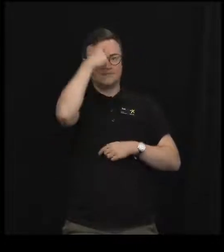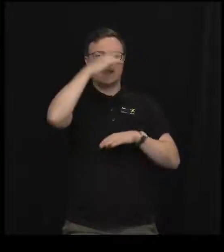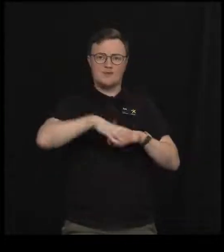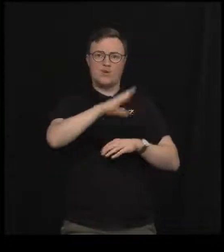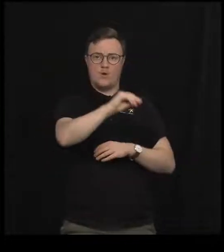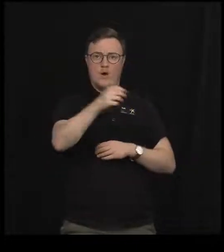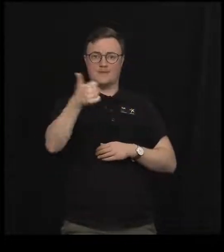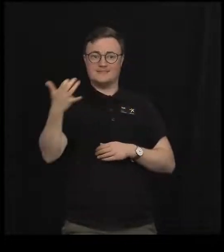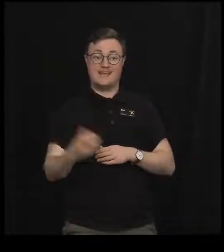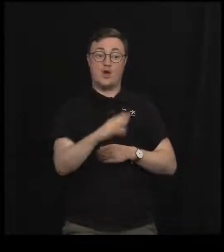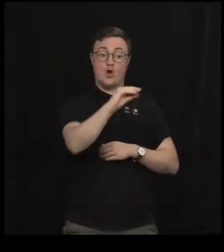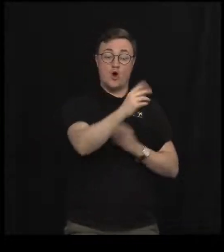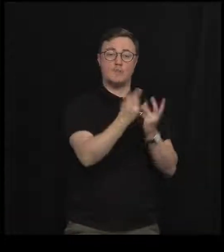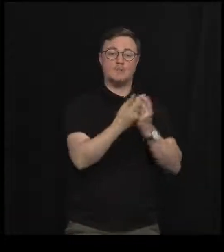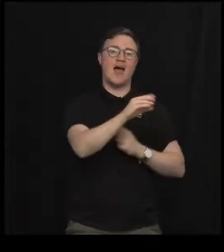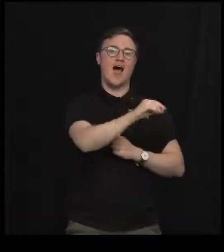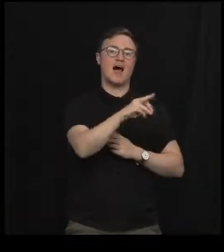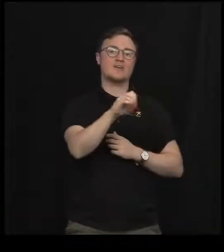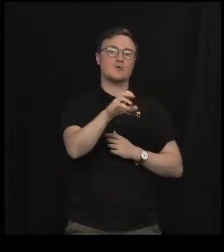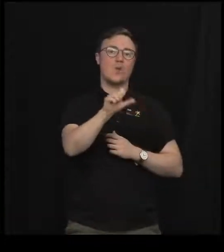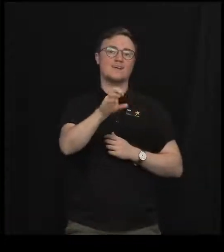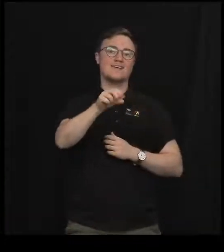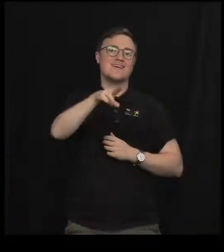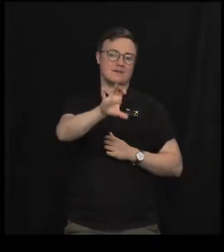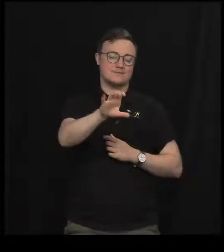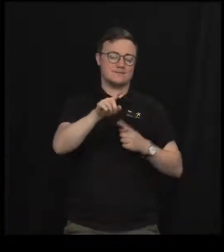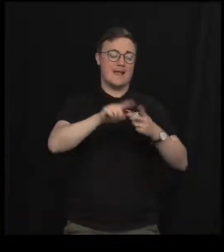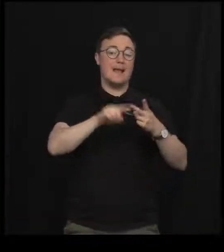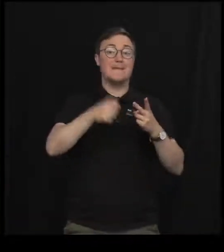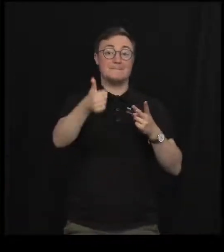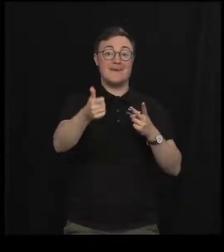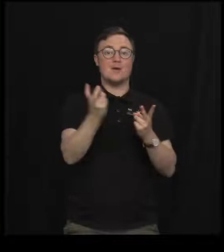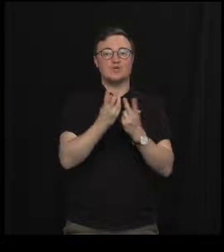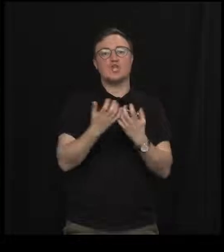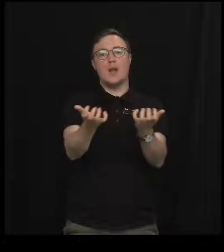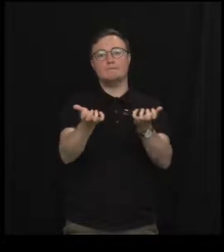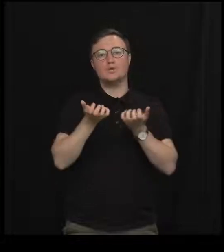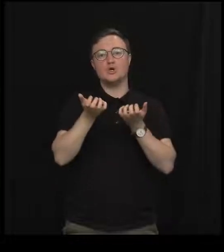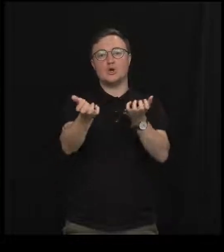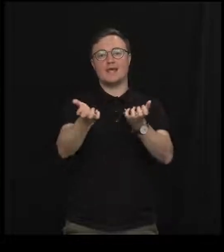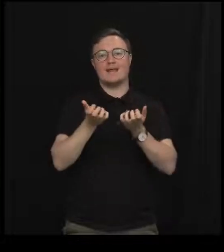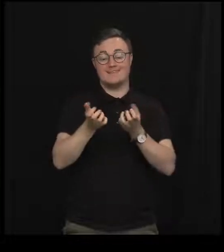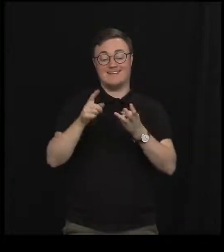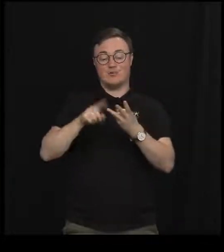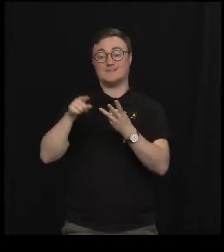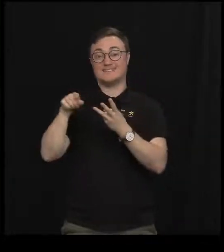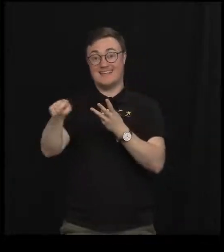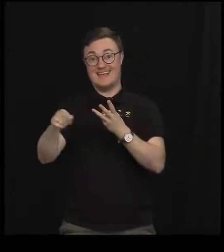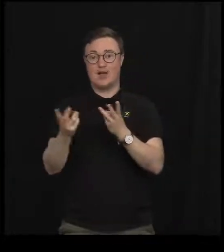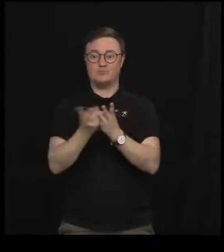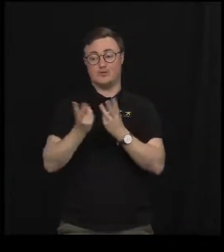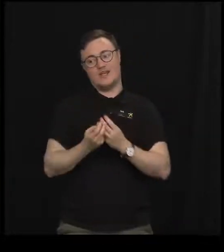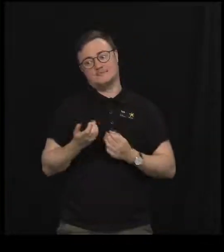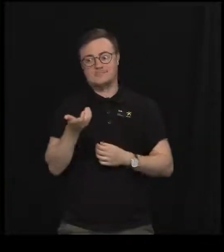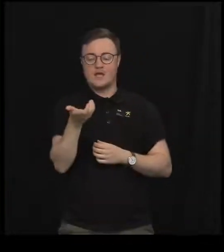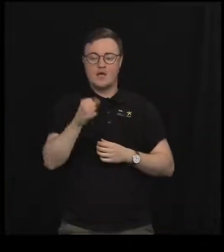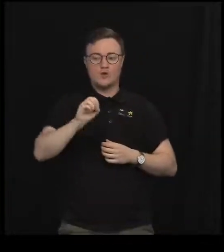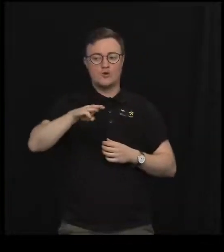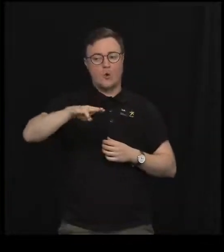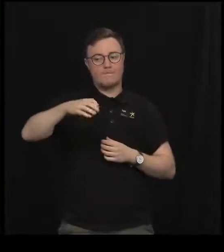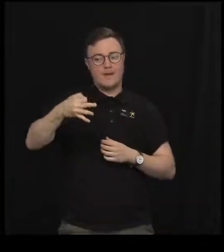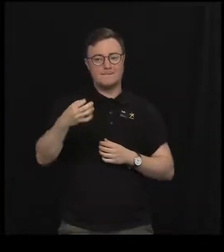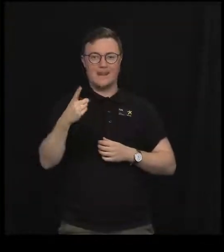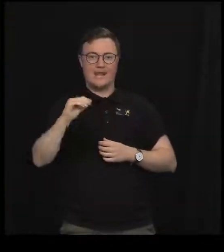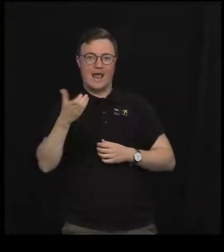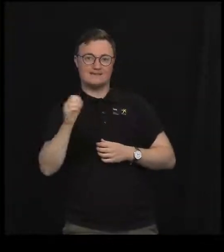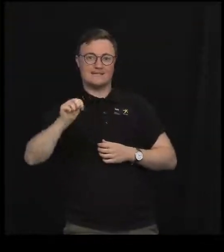Beware of arrogance, beware of bureaucracy, and beware of complacency. And he leaves us with those words, reminding us every year. And